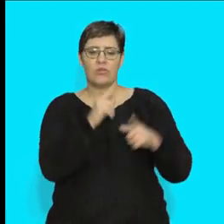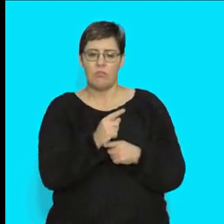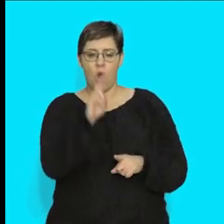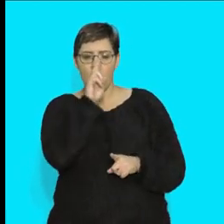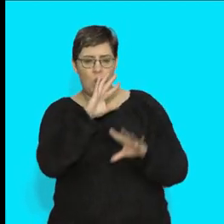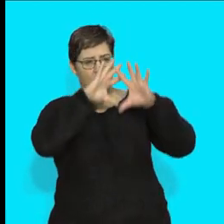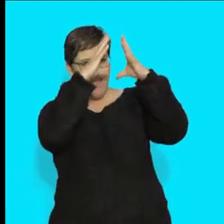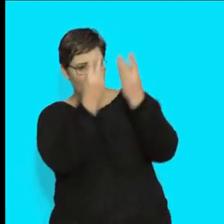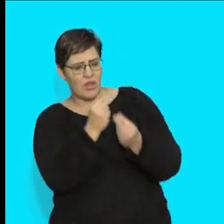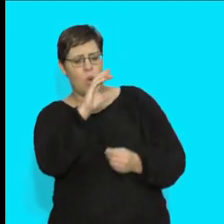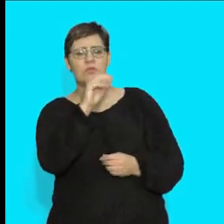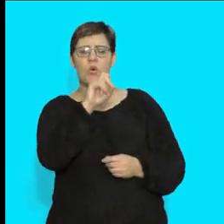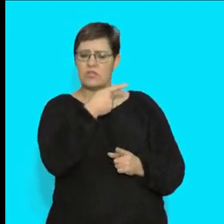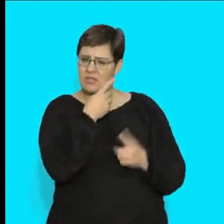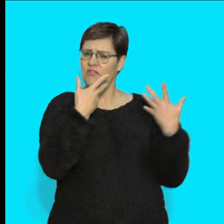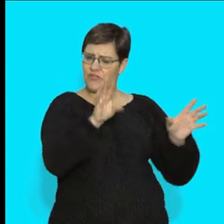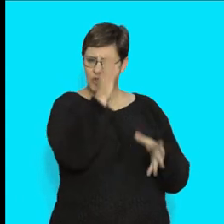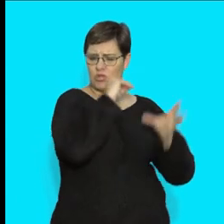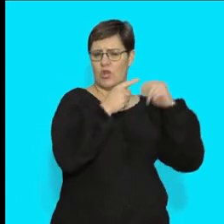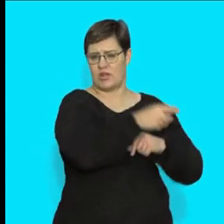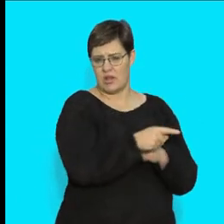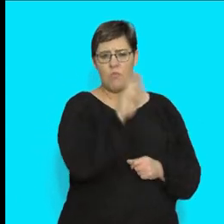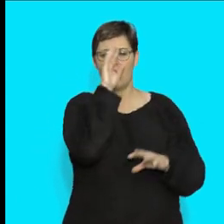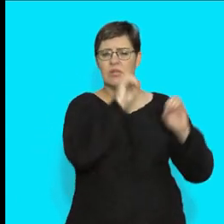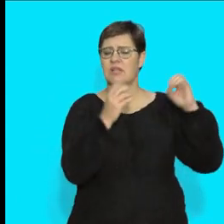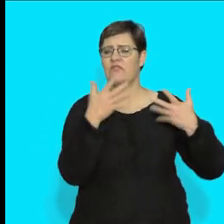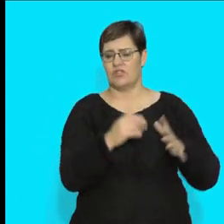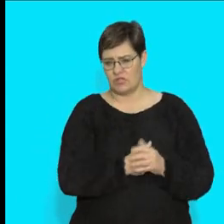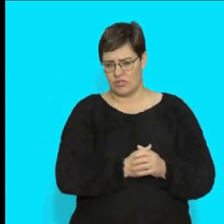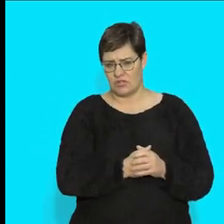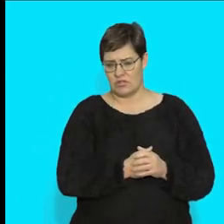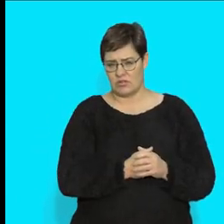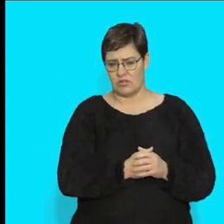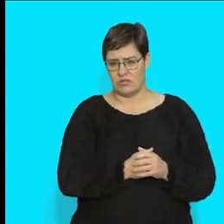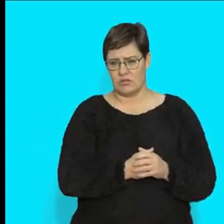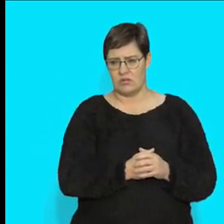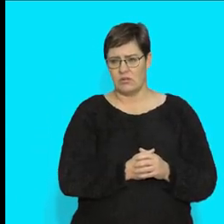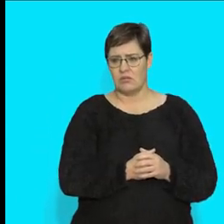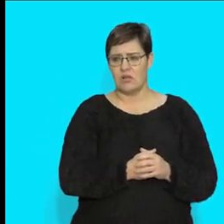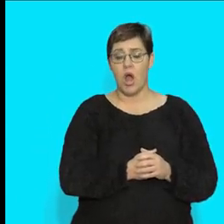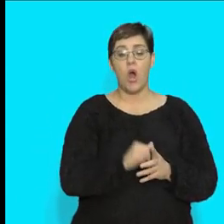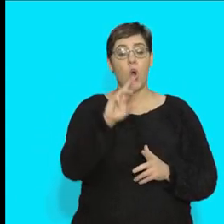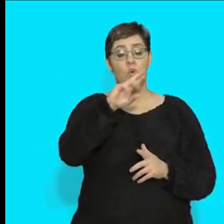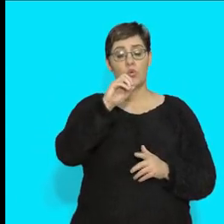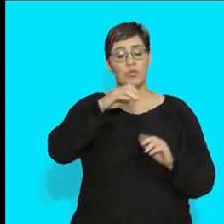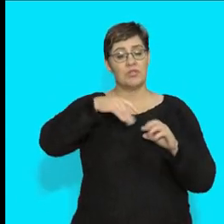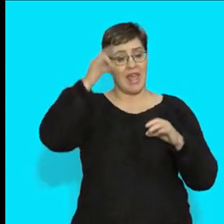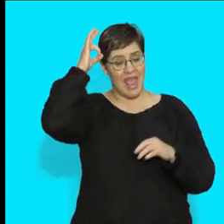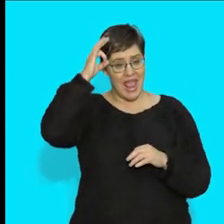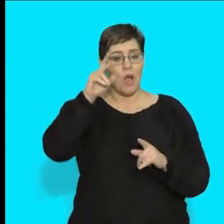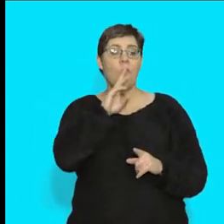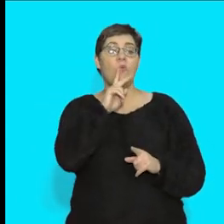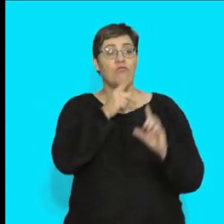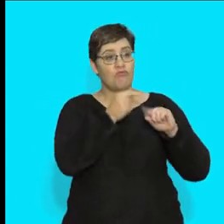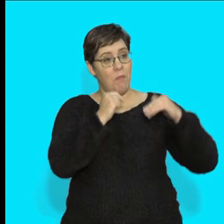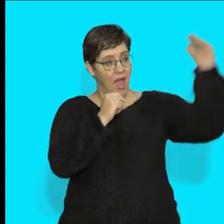osmosis earlier when we looked at the cell. Now where? This is the root here. That's where water goes in. Where